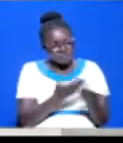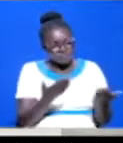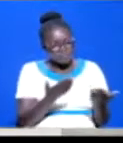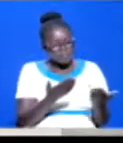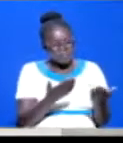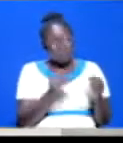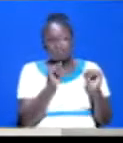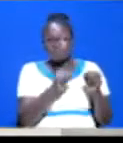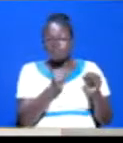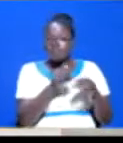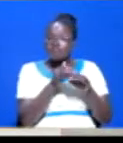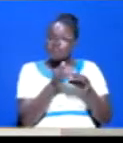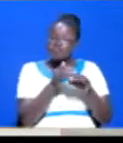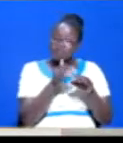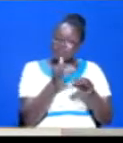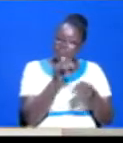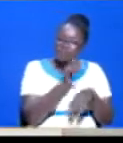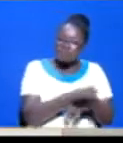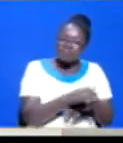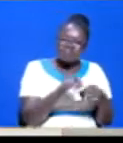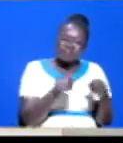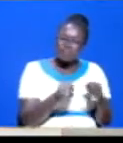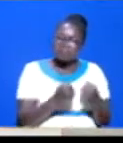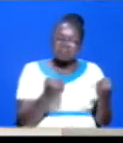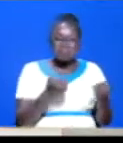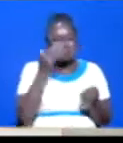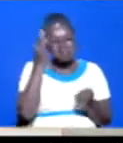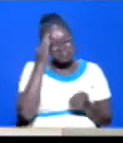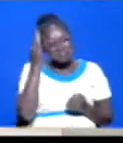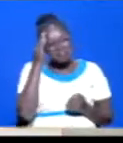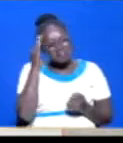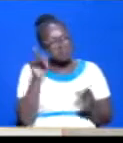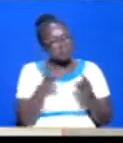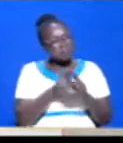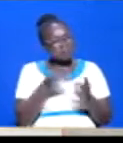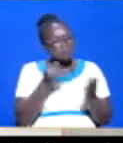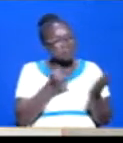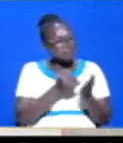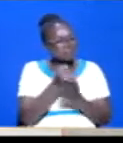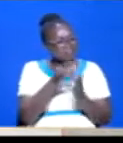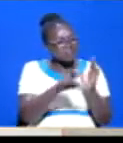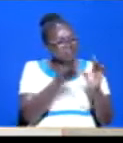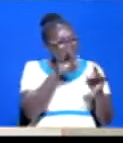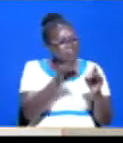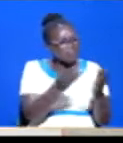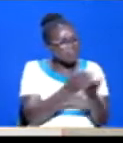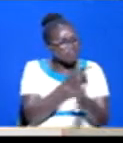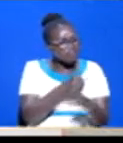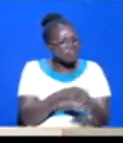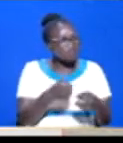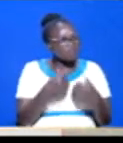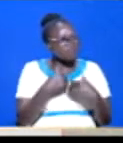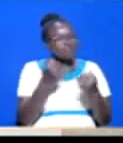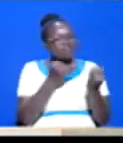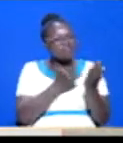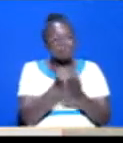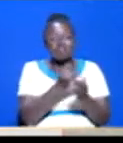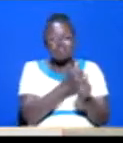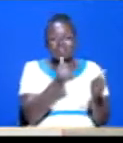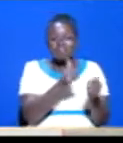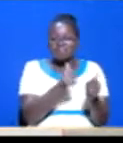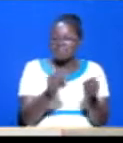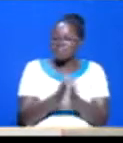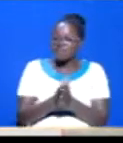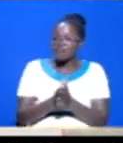earlier. It's something that has been happening. We know. Yes. Even the intelligence we are going to pick. I know. Sometimes we have this intelligence already. I know. Yeah.